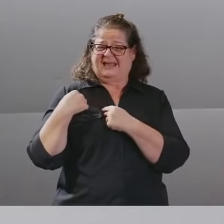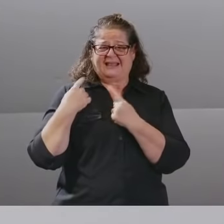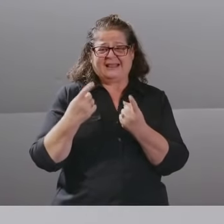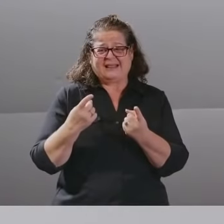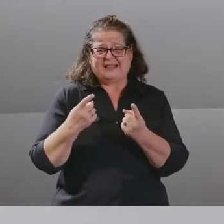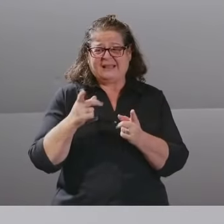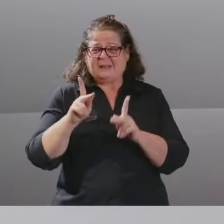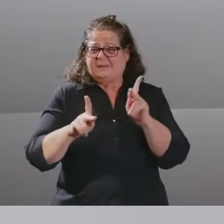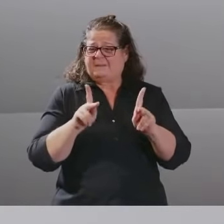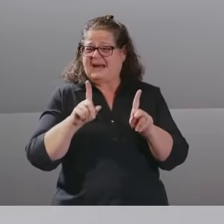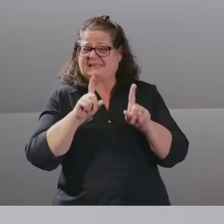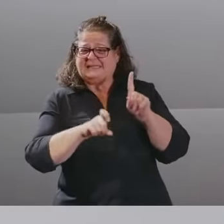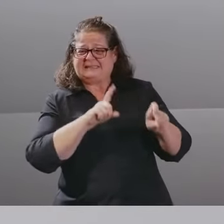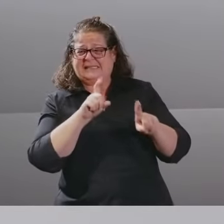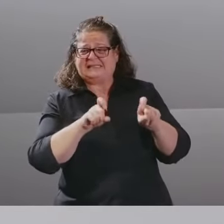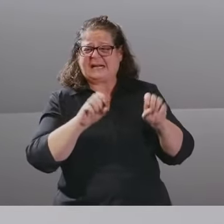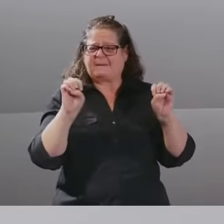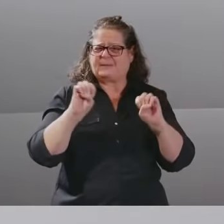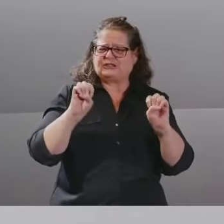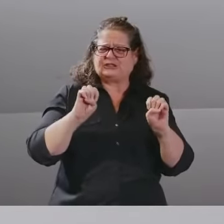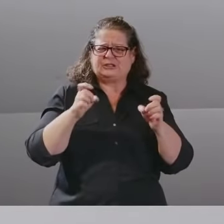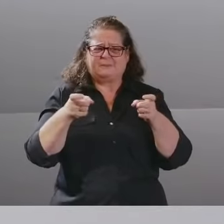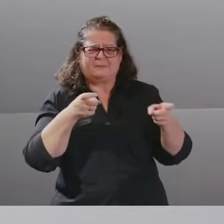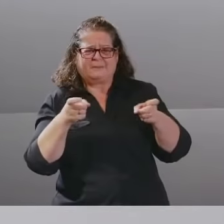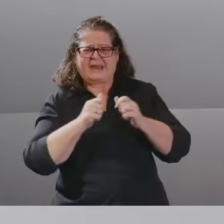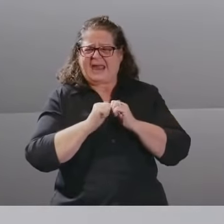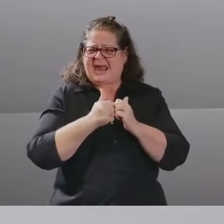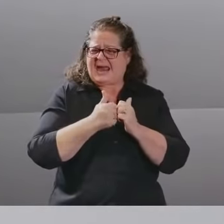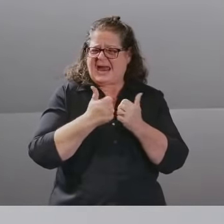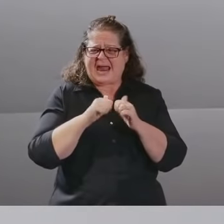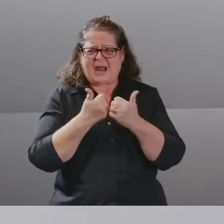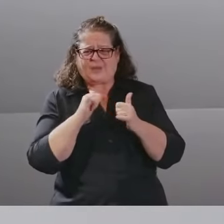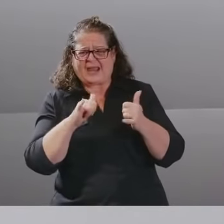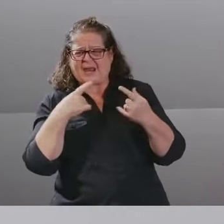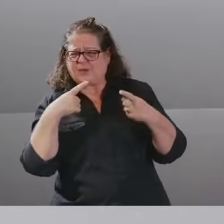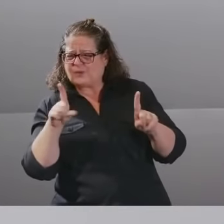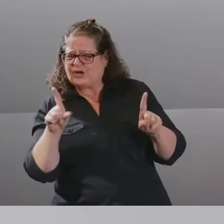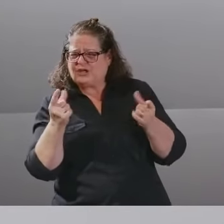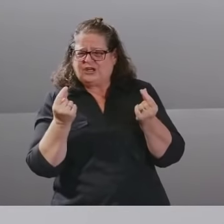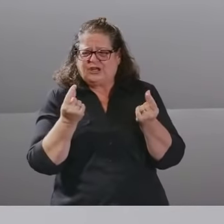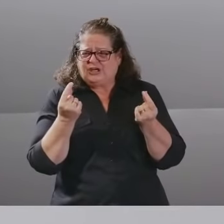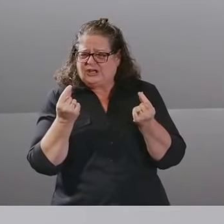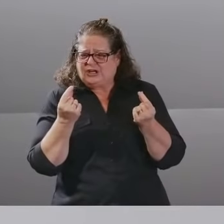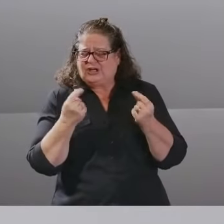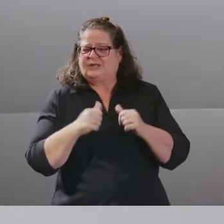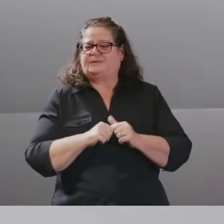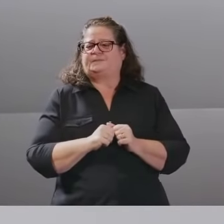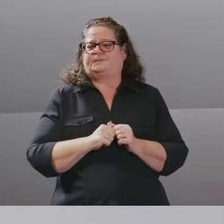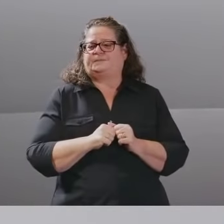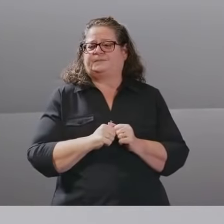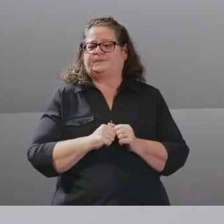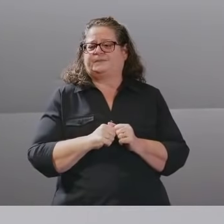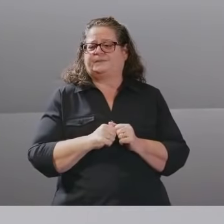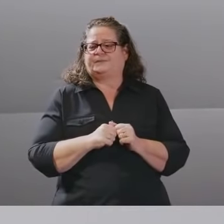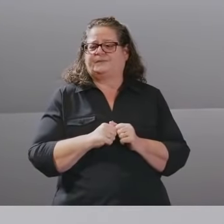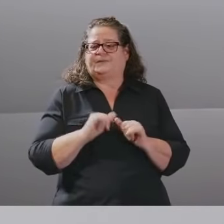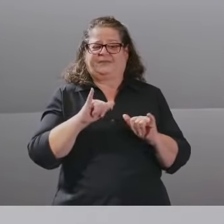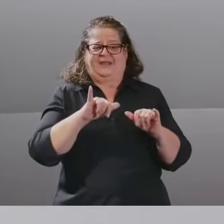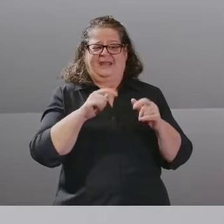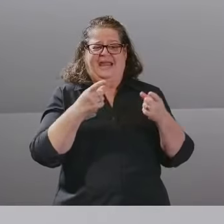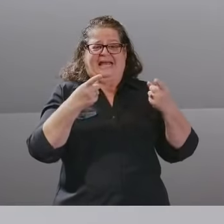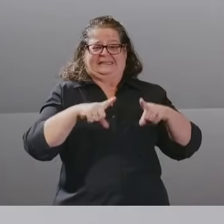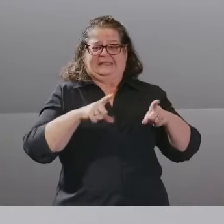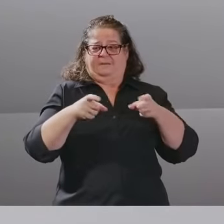works, how we synchronize the forces of those incident command systems at the hospitals, in our EMTs